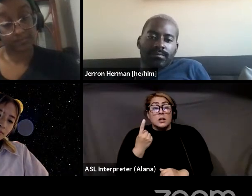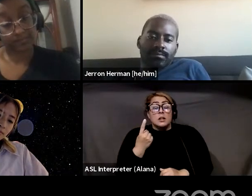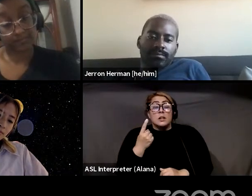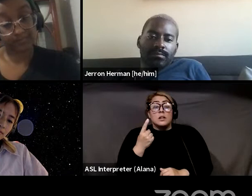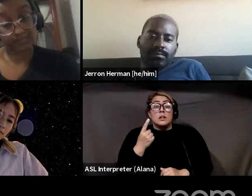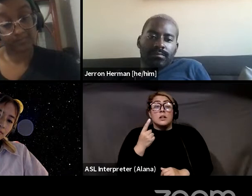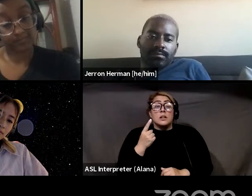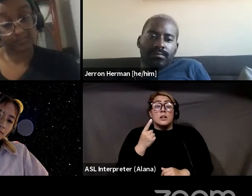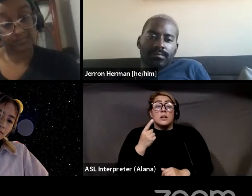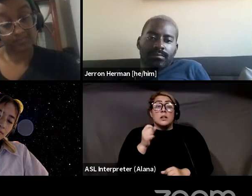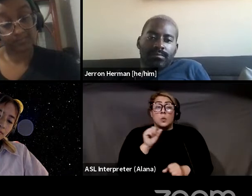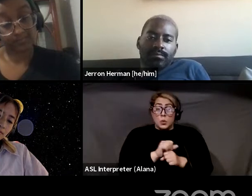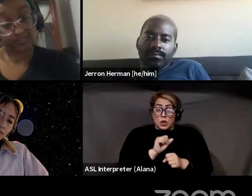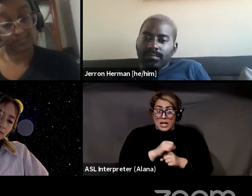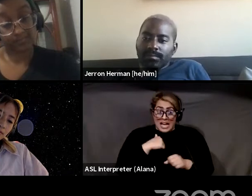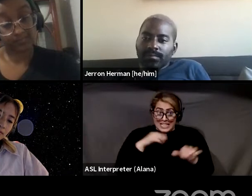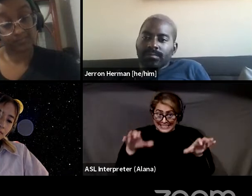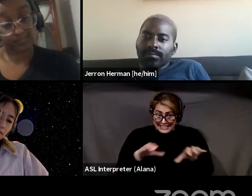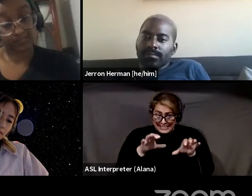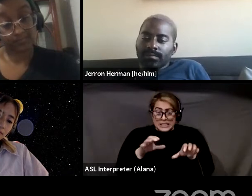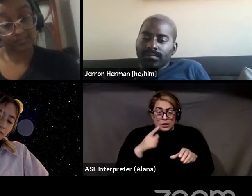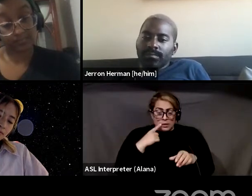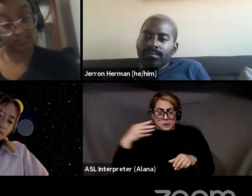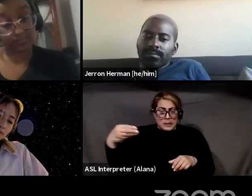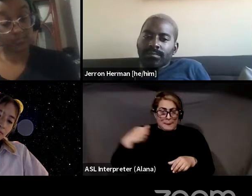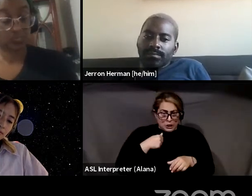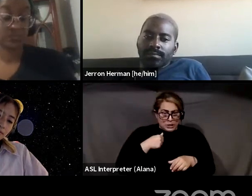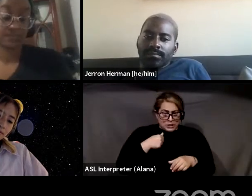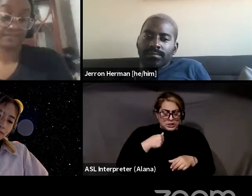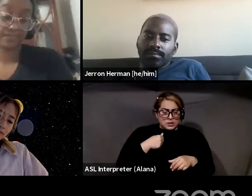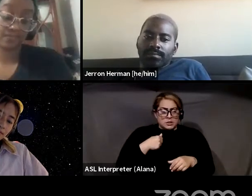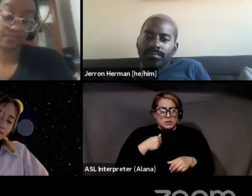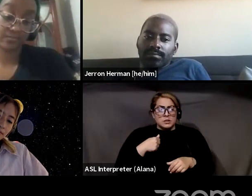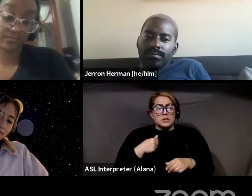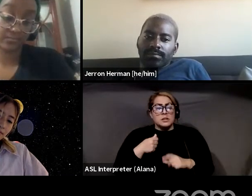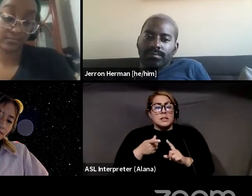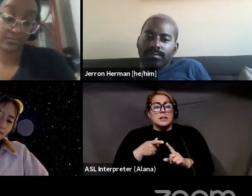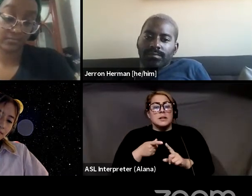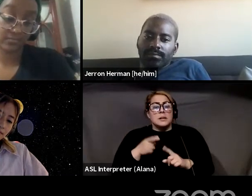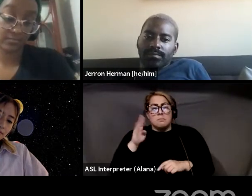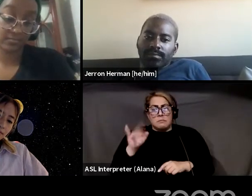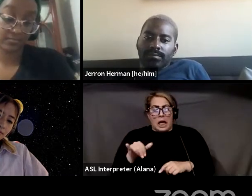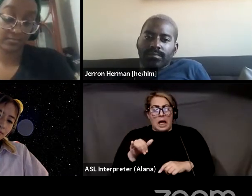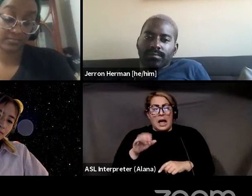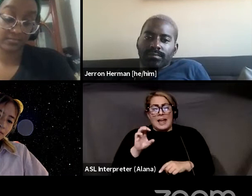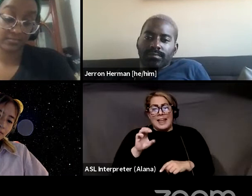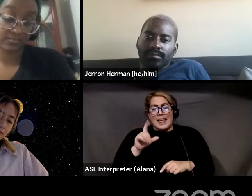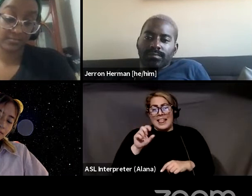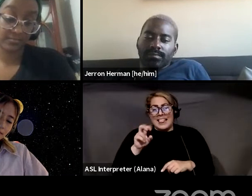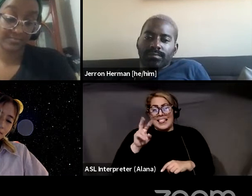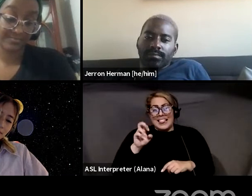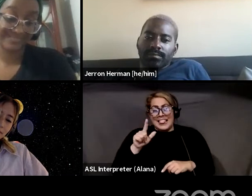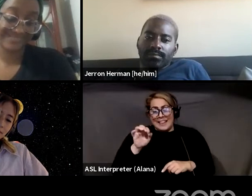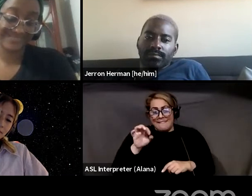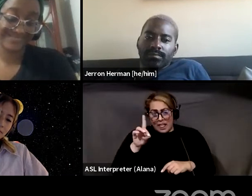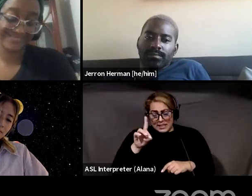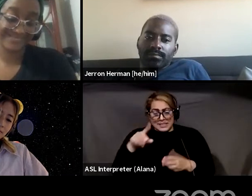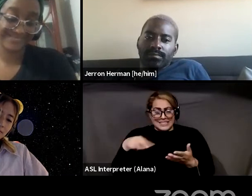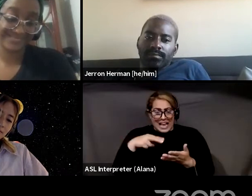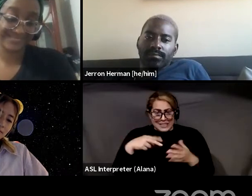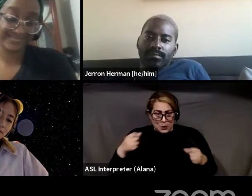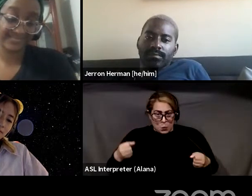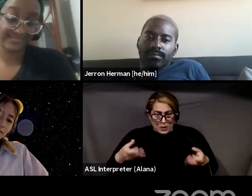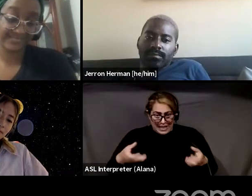pieces, something that was commissioned by Cleveland Dancing Wheels